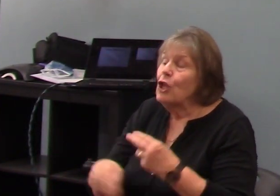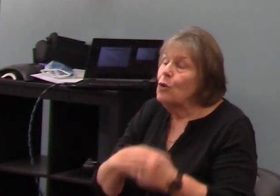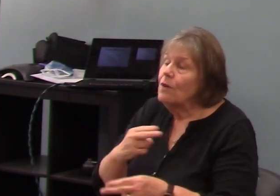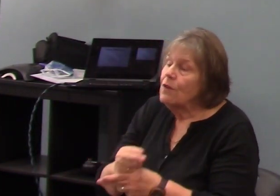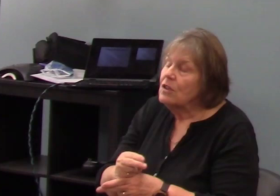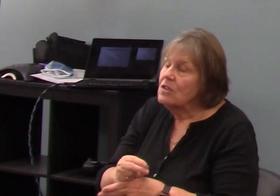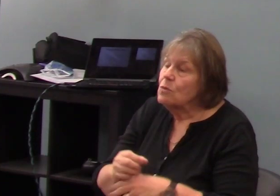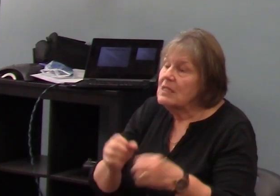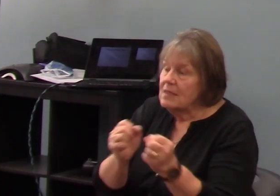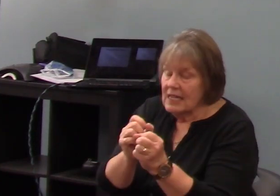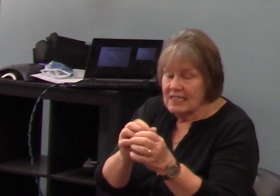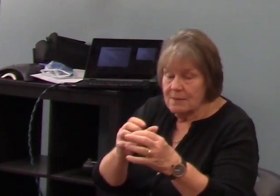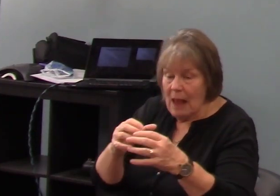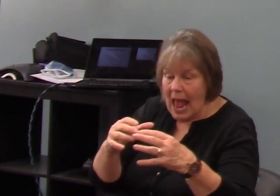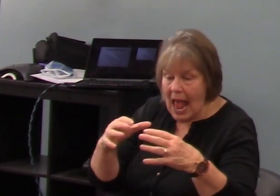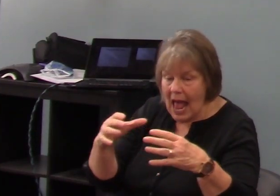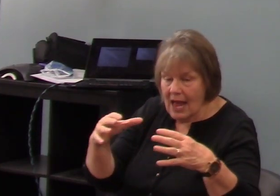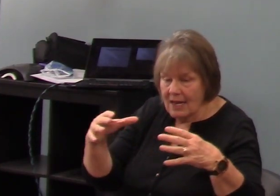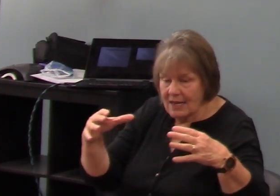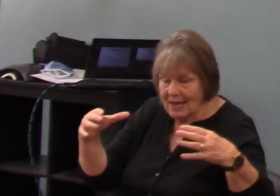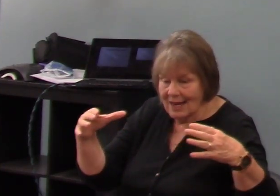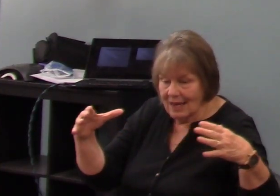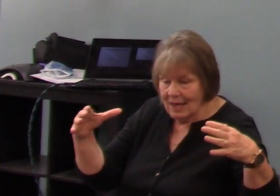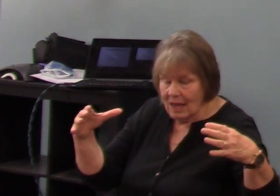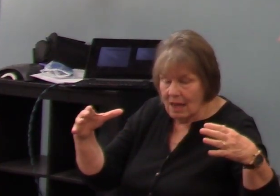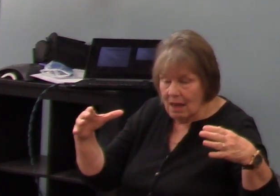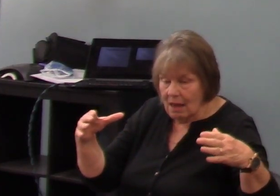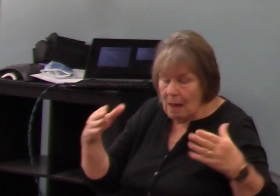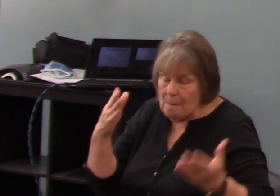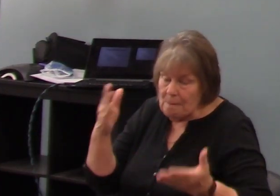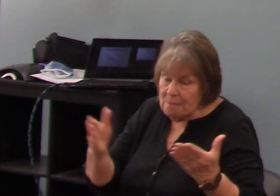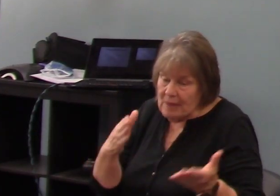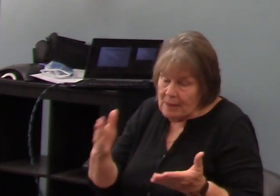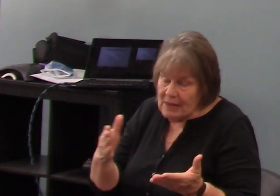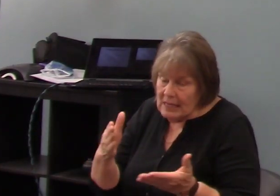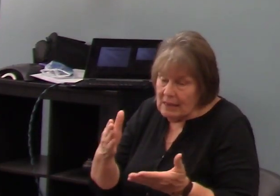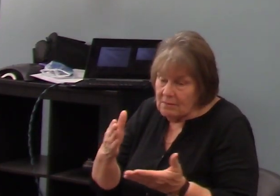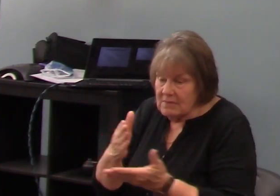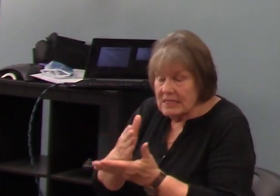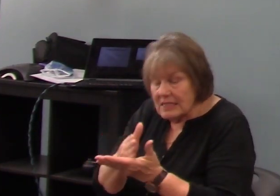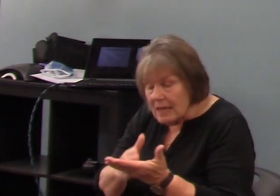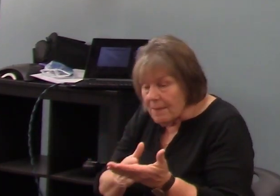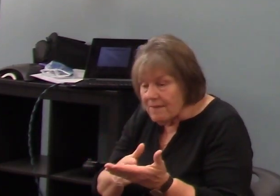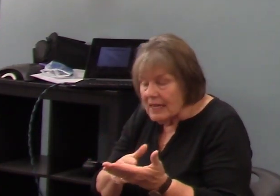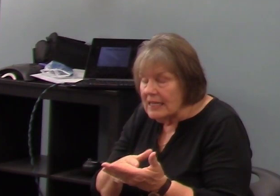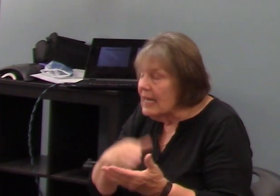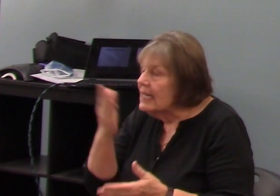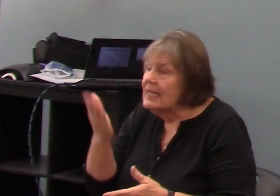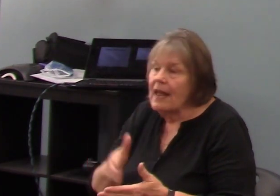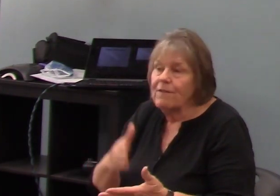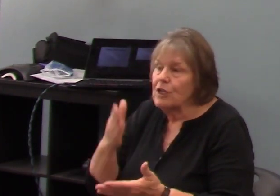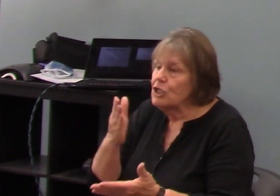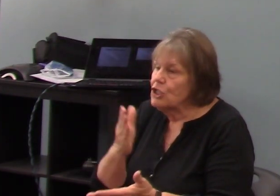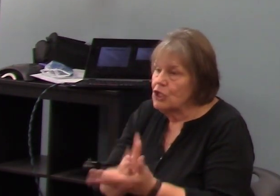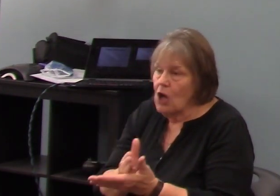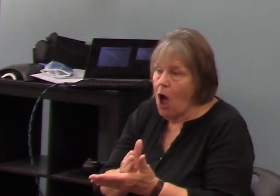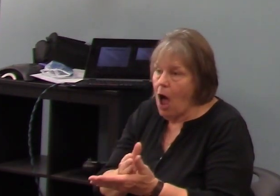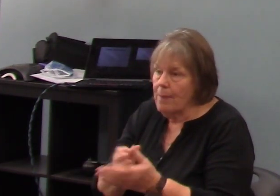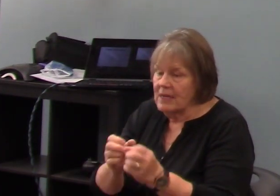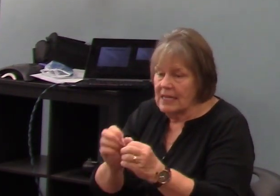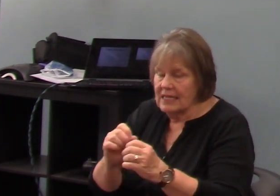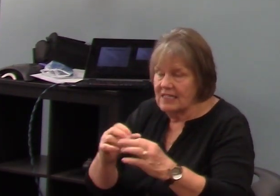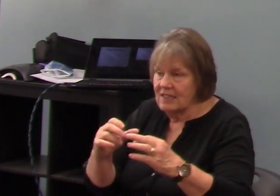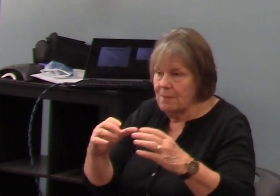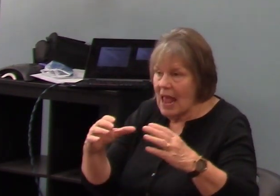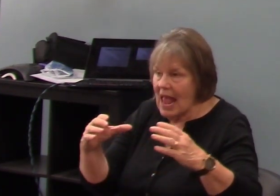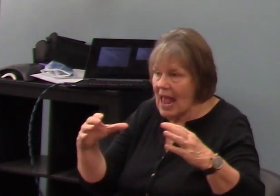point, maybe parts of it never stopped expanding exponentially. And so the idea is that there's some place, there's